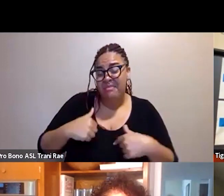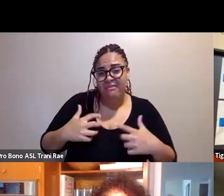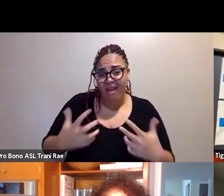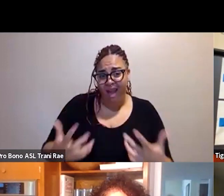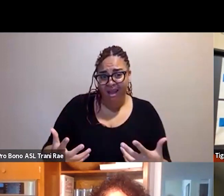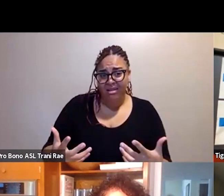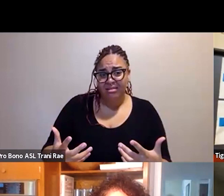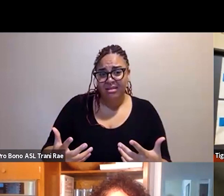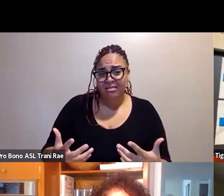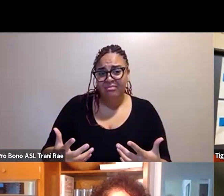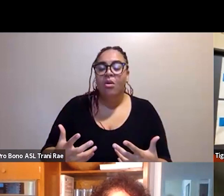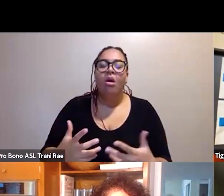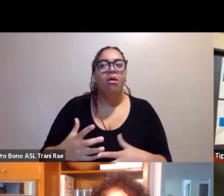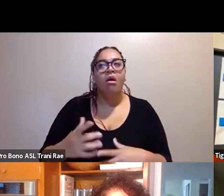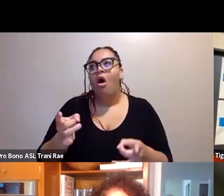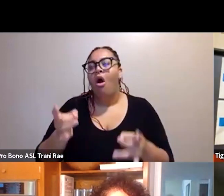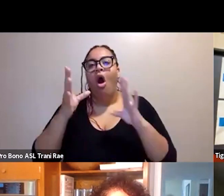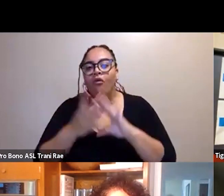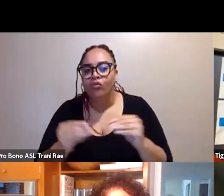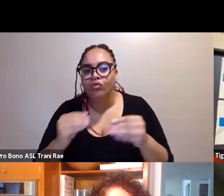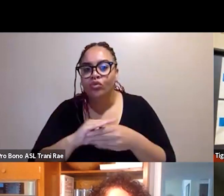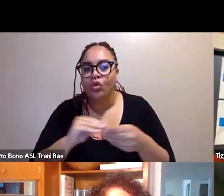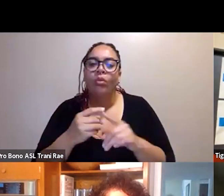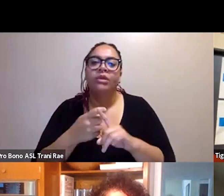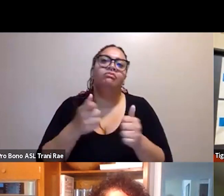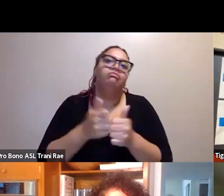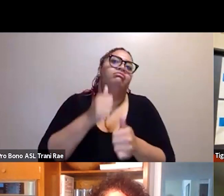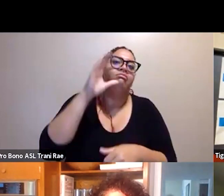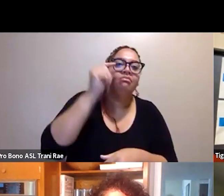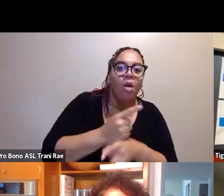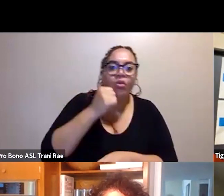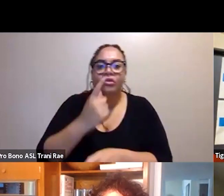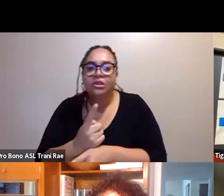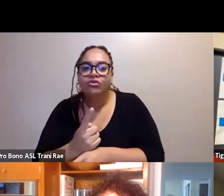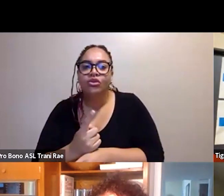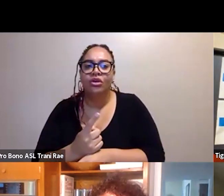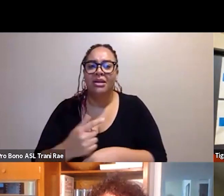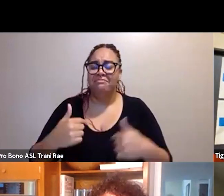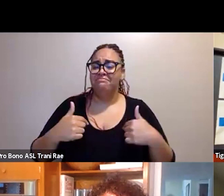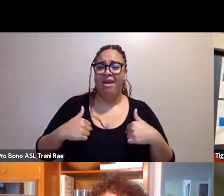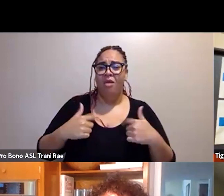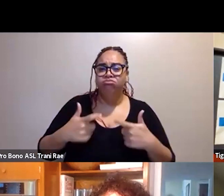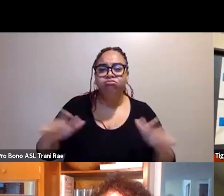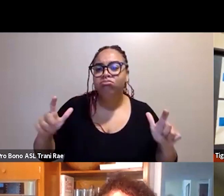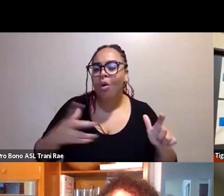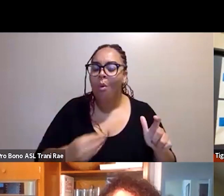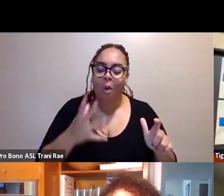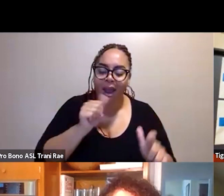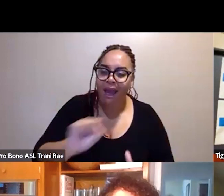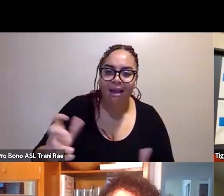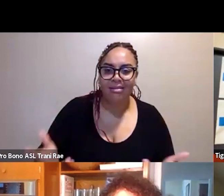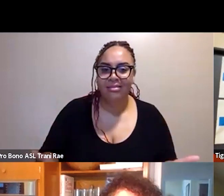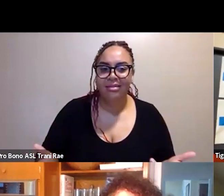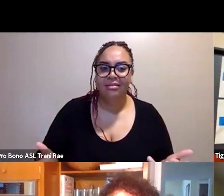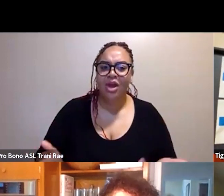horror stories, lard butt bullying on my fat white ass. Stop